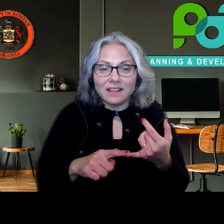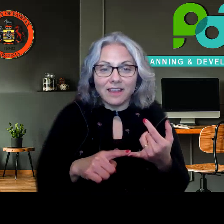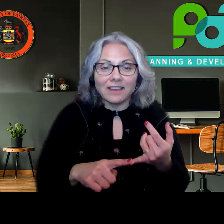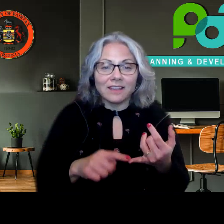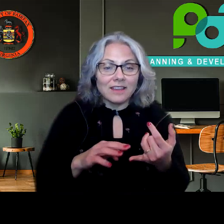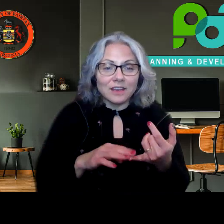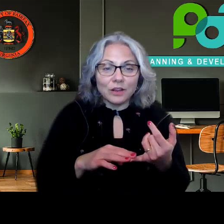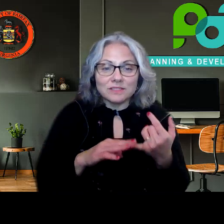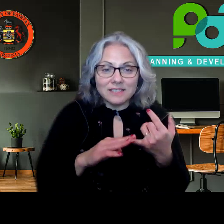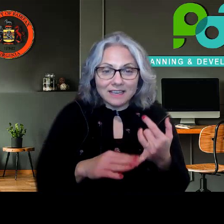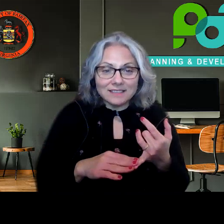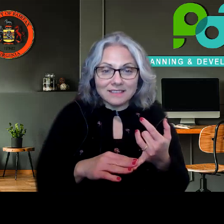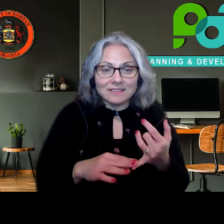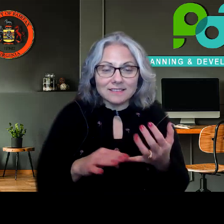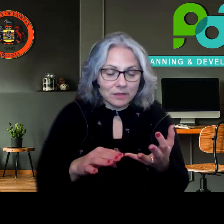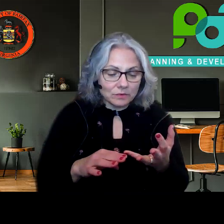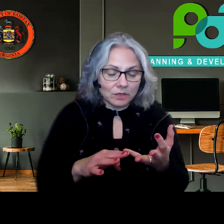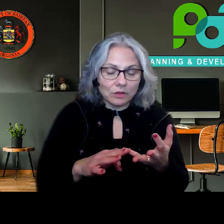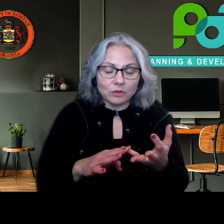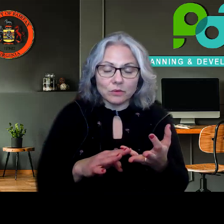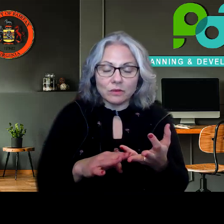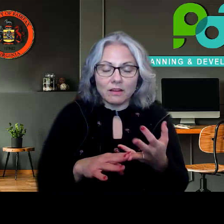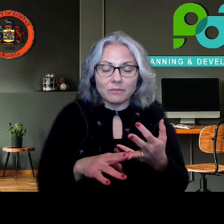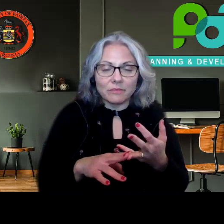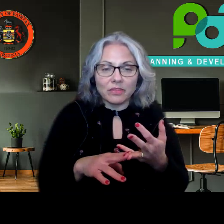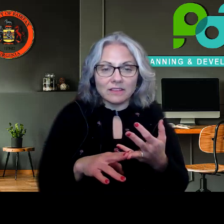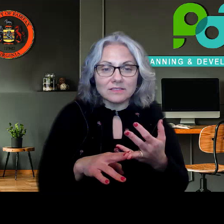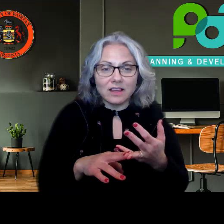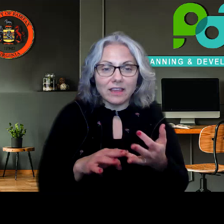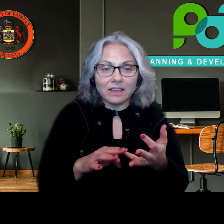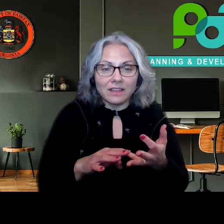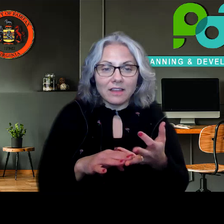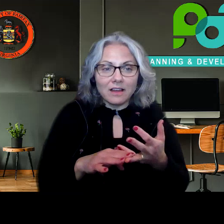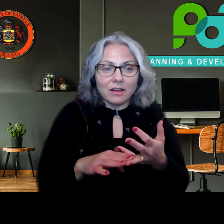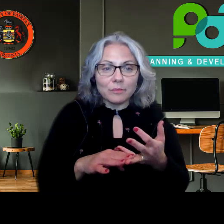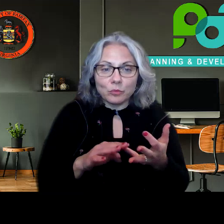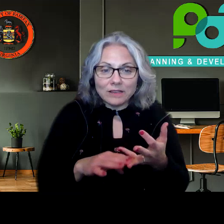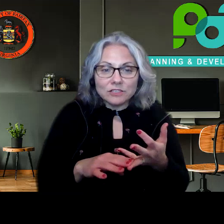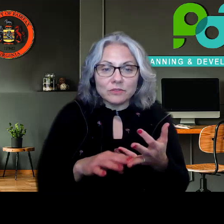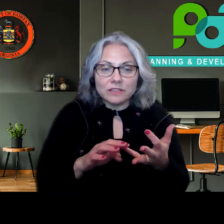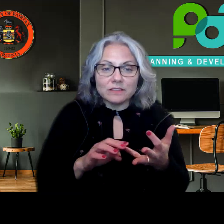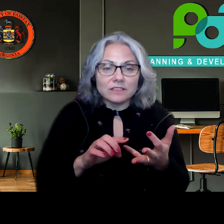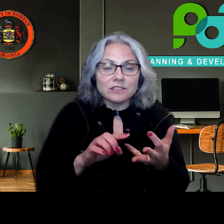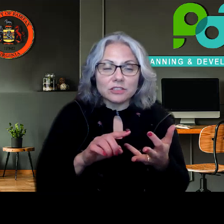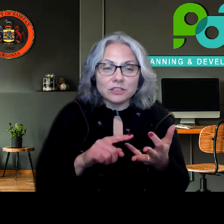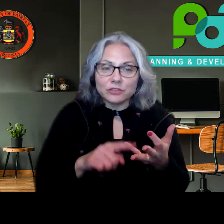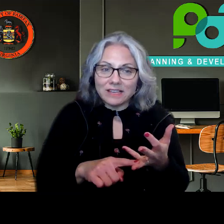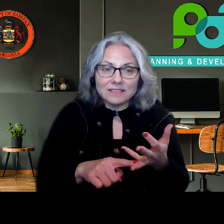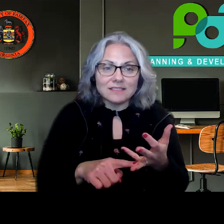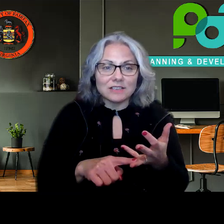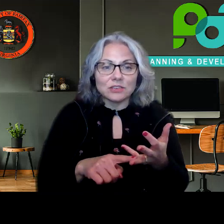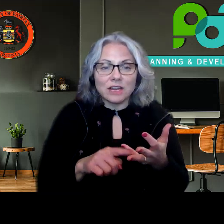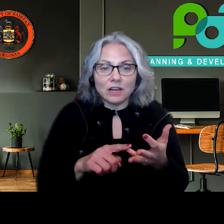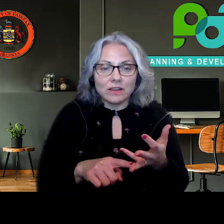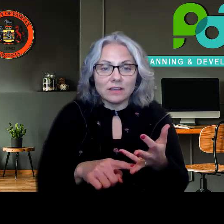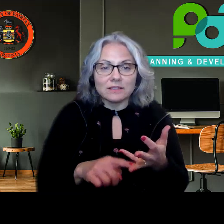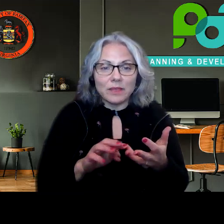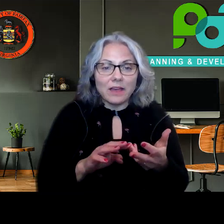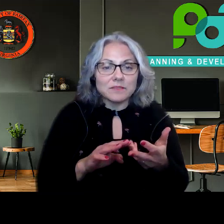things like, Tyson's. Those include things like a restaurant, the transit